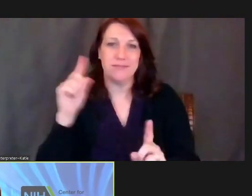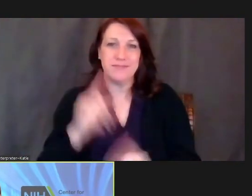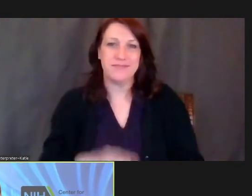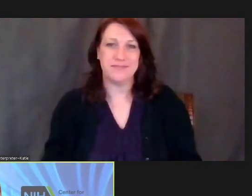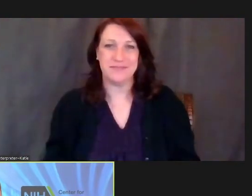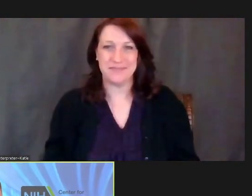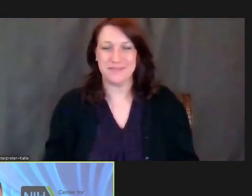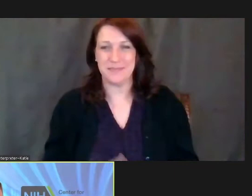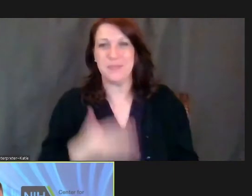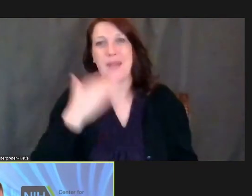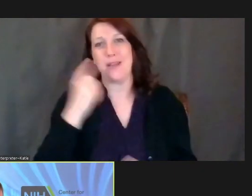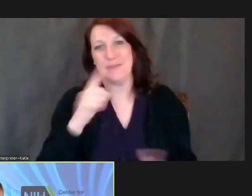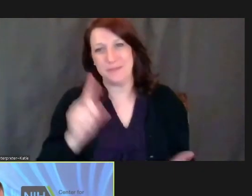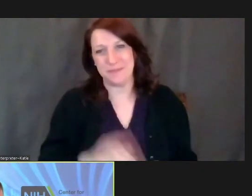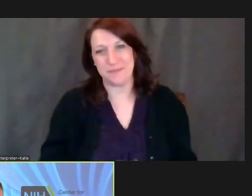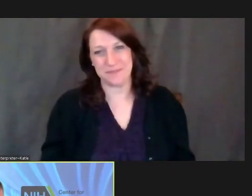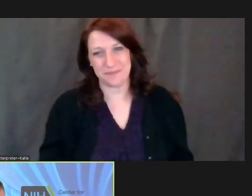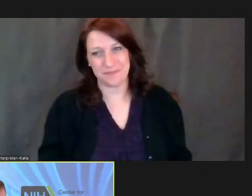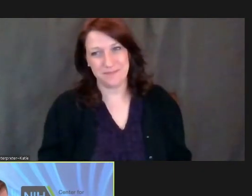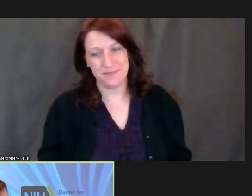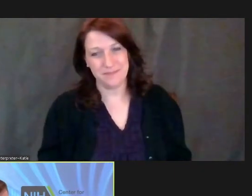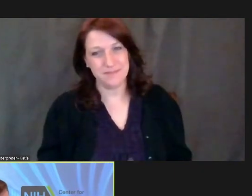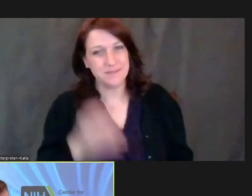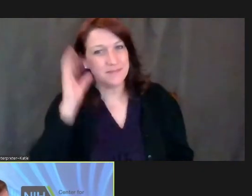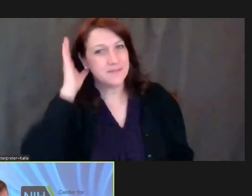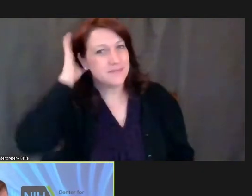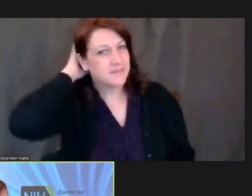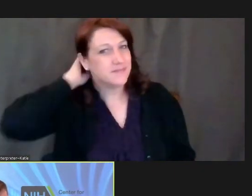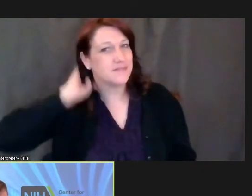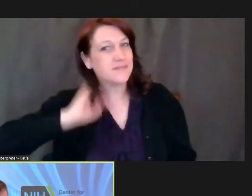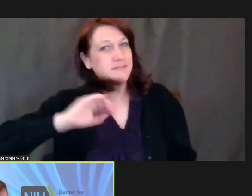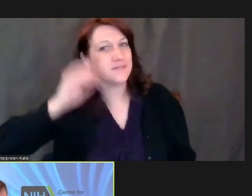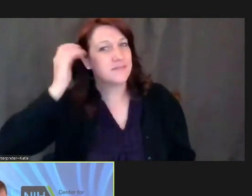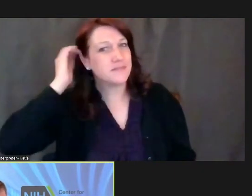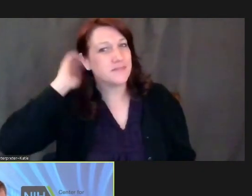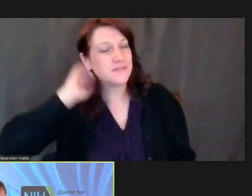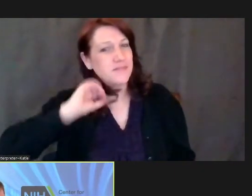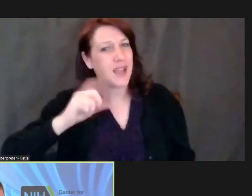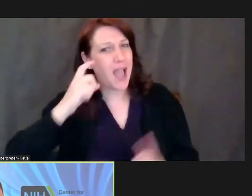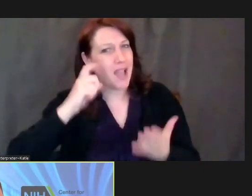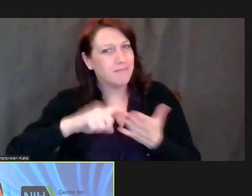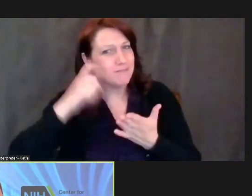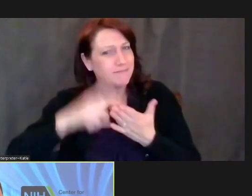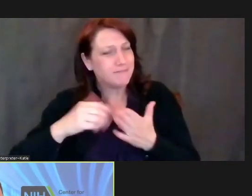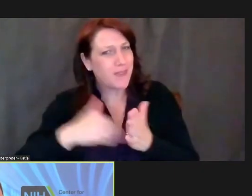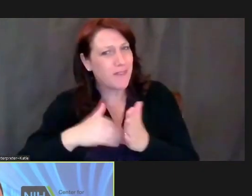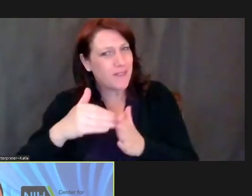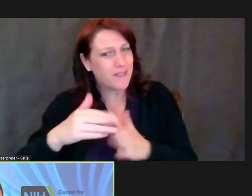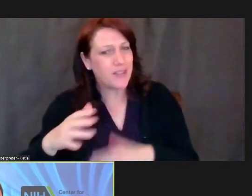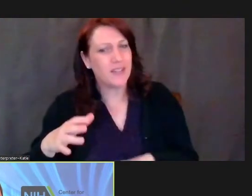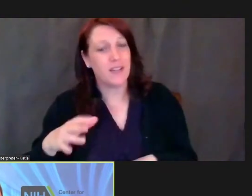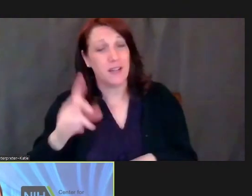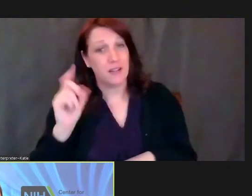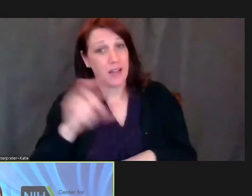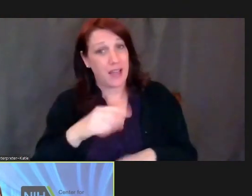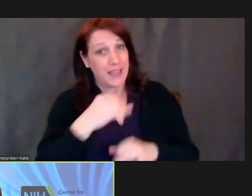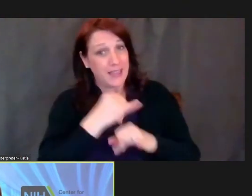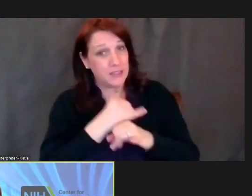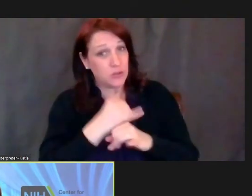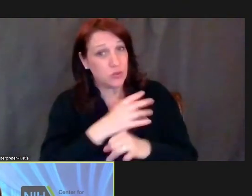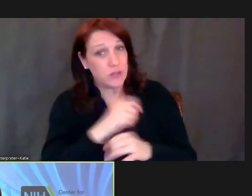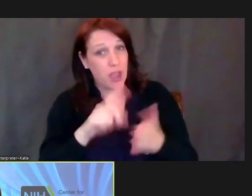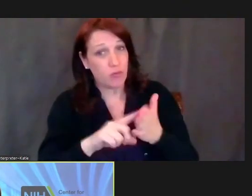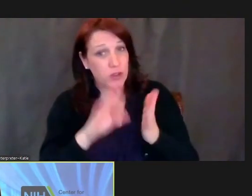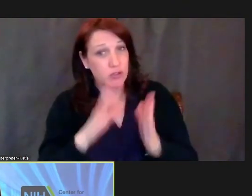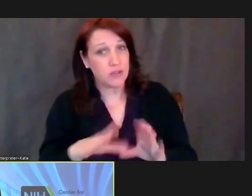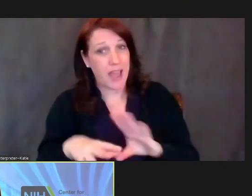point. All right. Oh, so on to the next question. This seems to be a popular one as well. Are institutions and researchers from outside